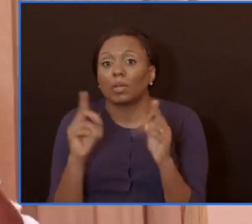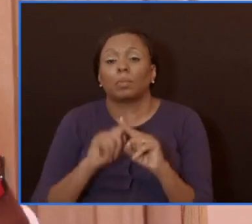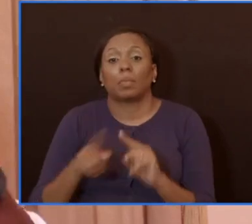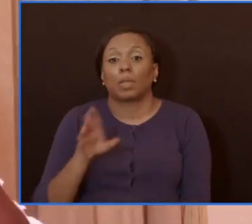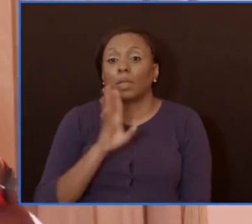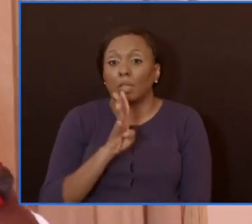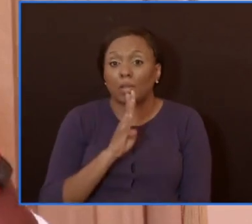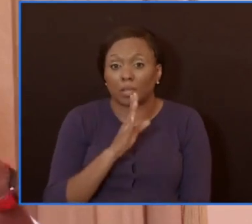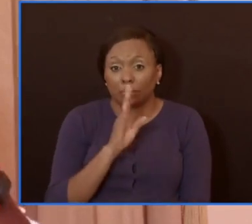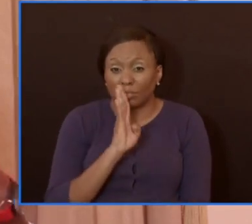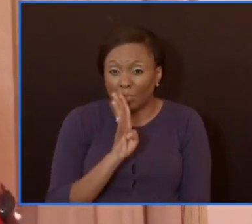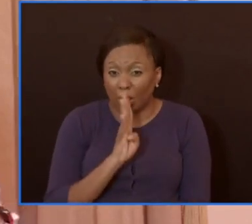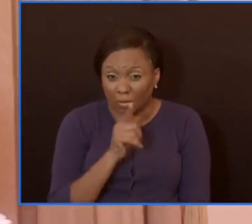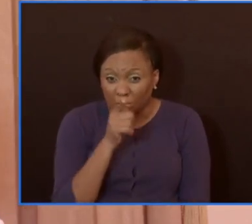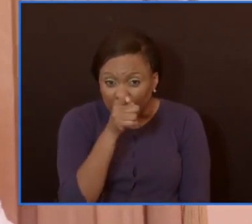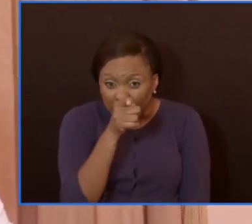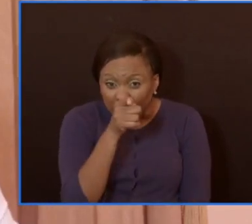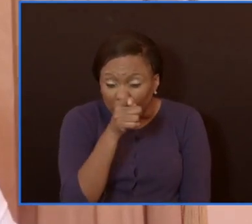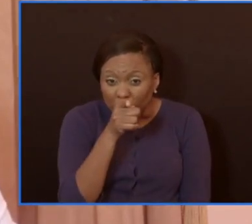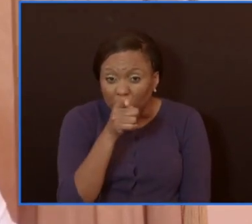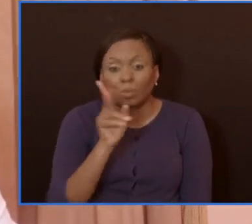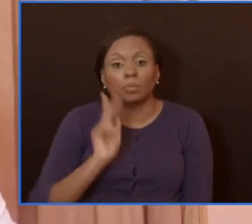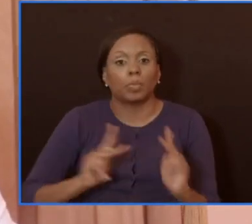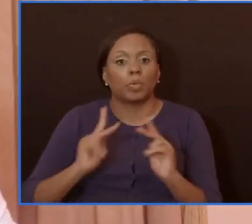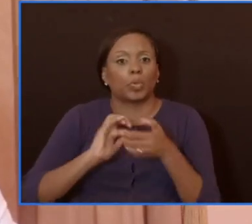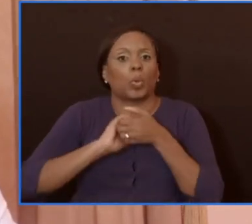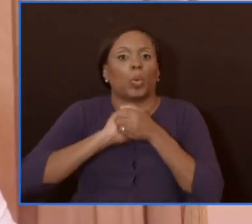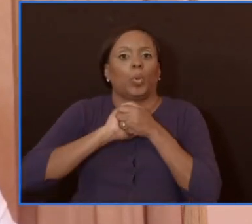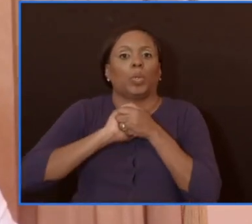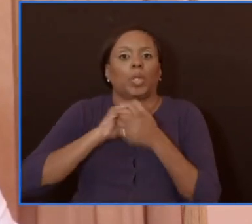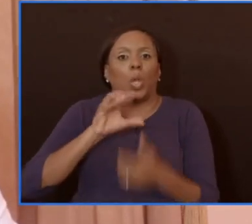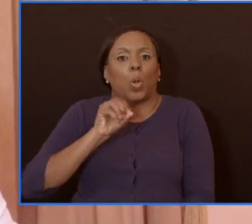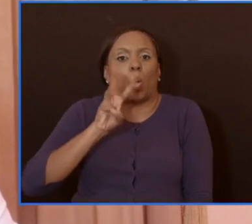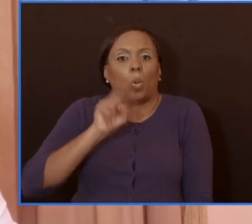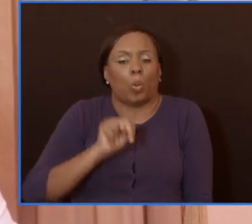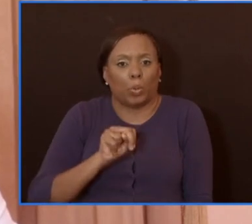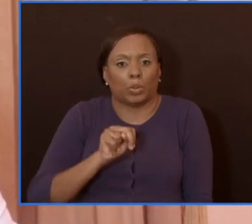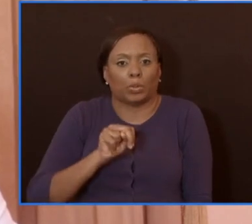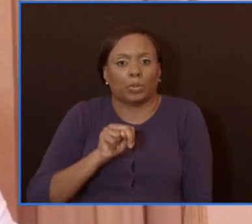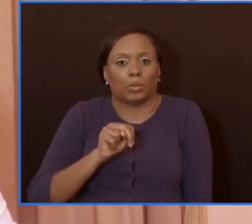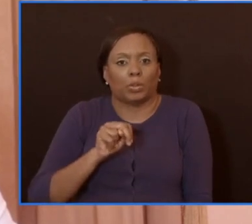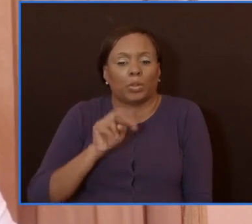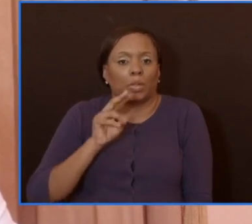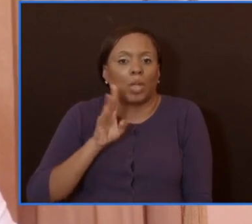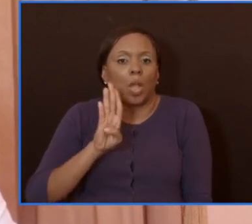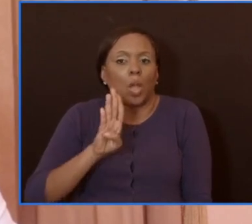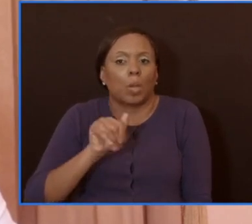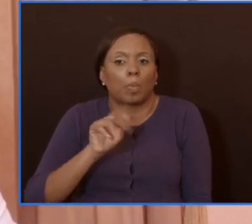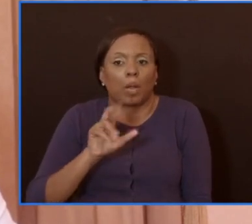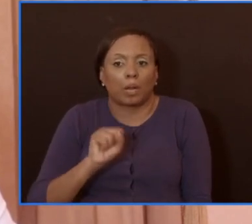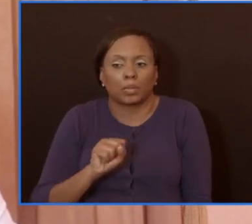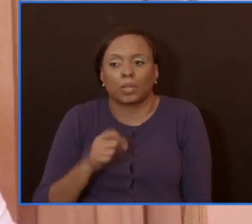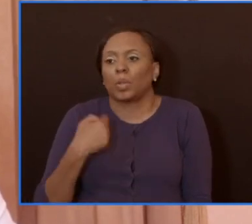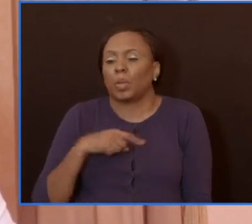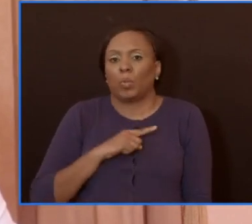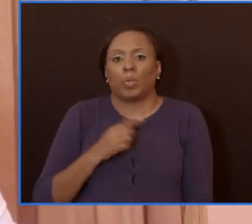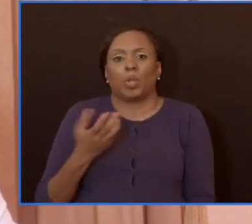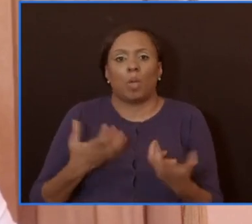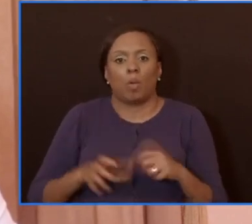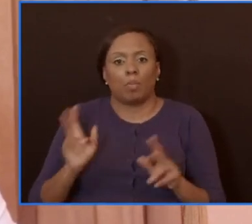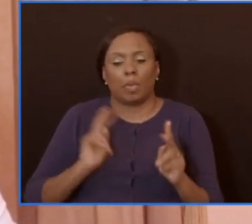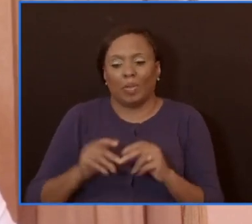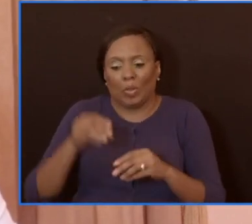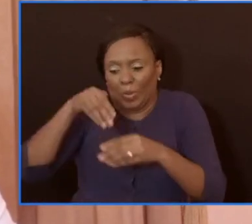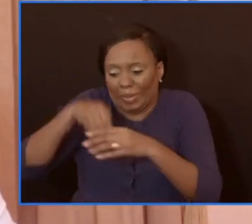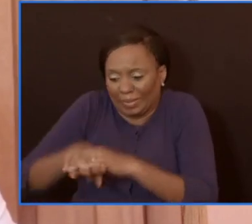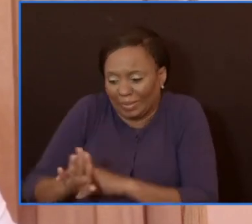the owners now, to the proprietors. We don't want consumption inside of the premises where possible. Let